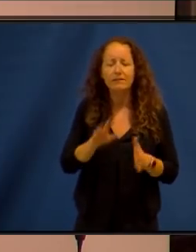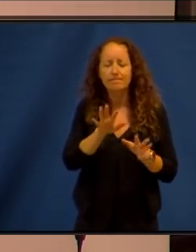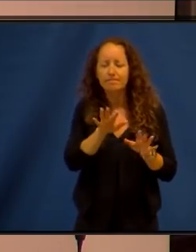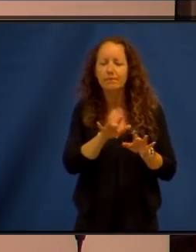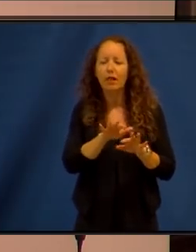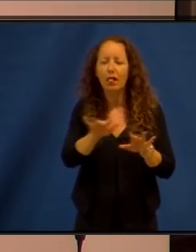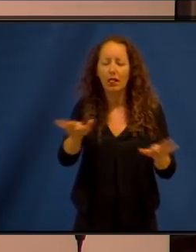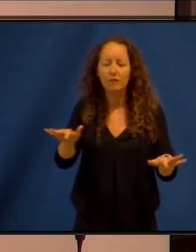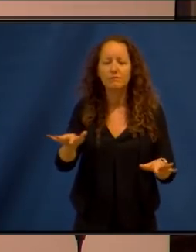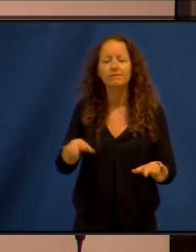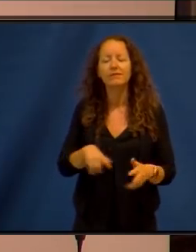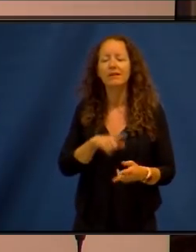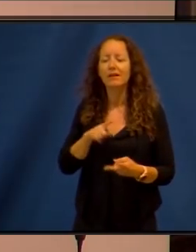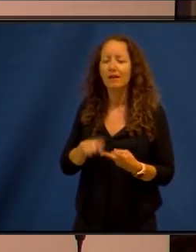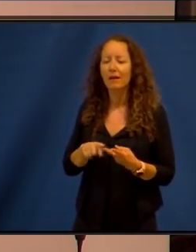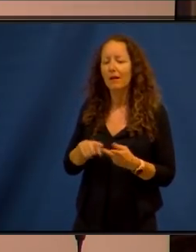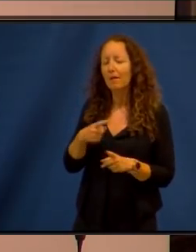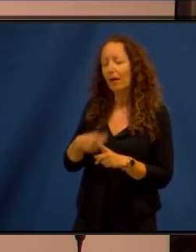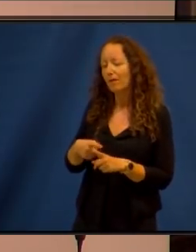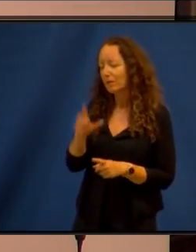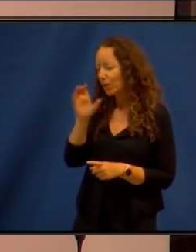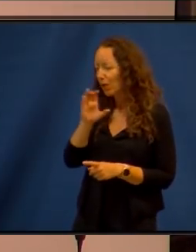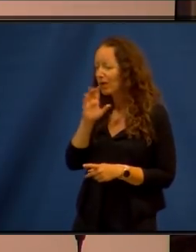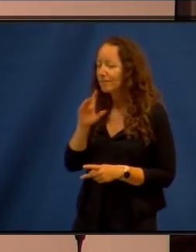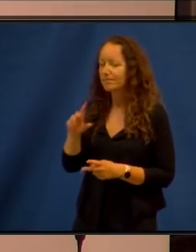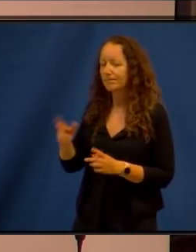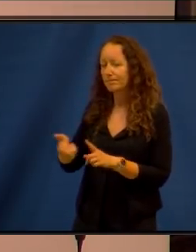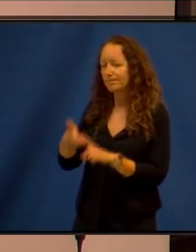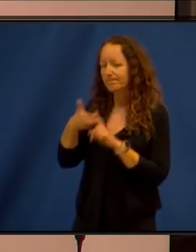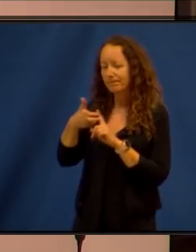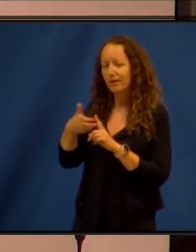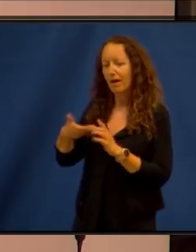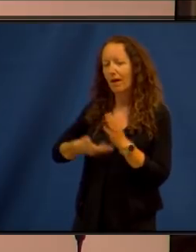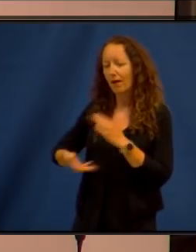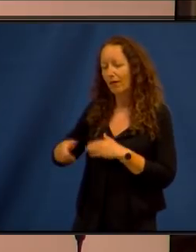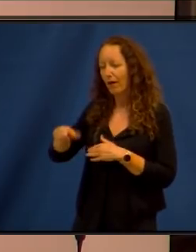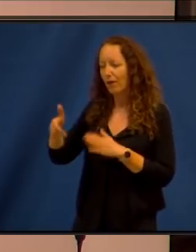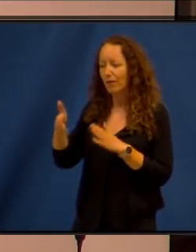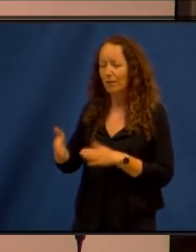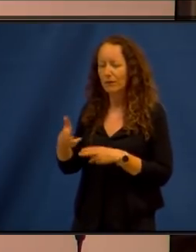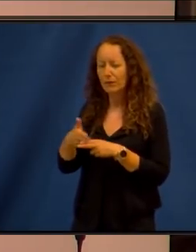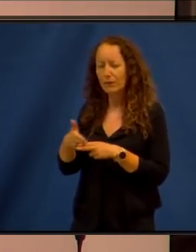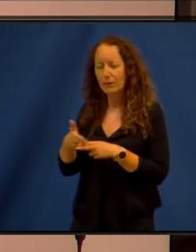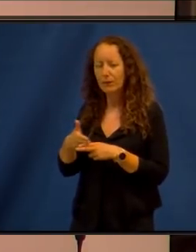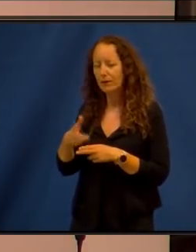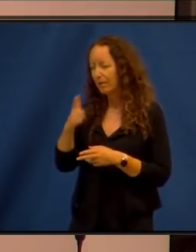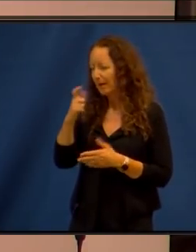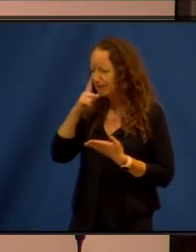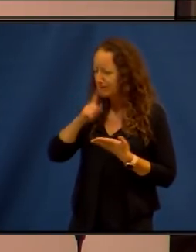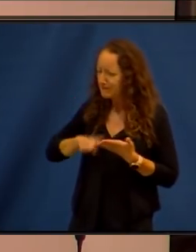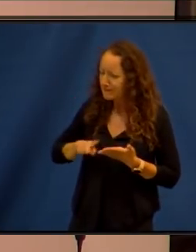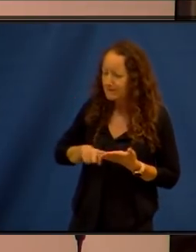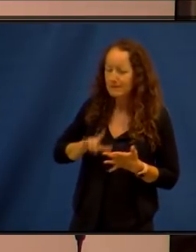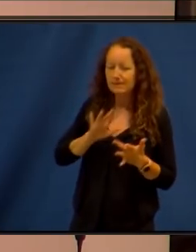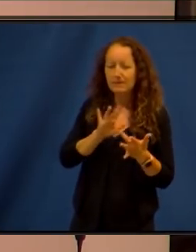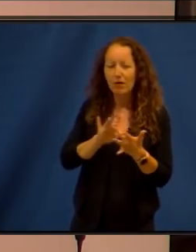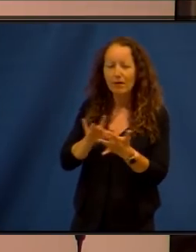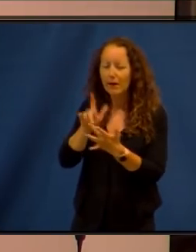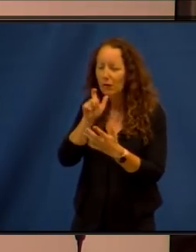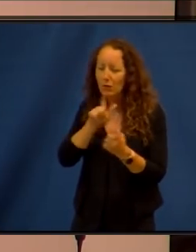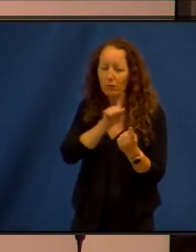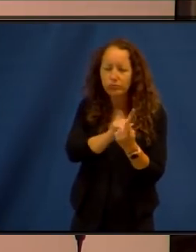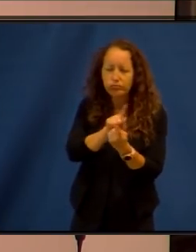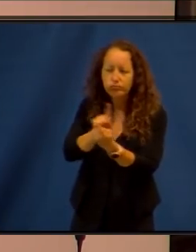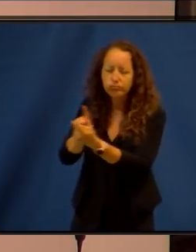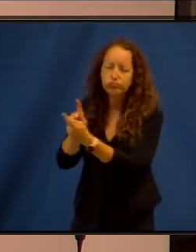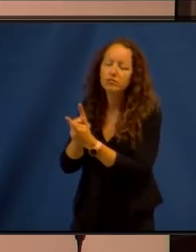hiring on a temporary basis to assist us with, again, investigations and contact tracing, because that takes up a fair amount of time.